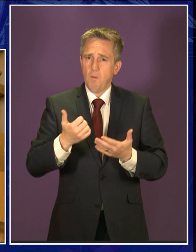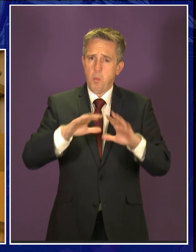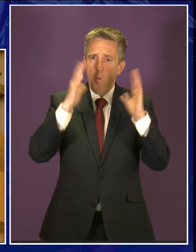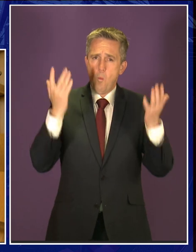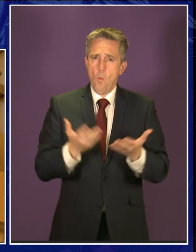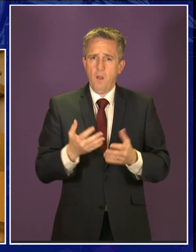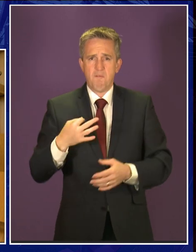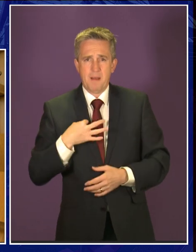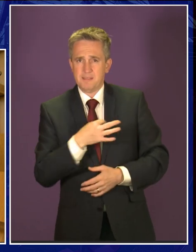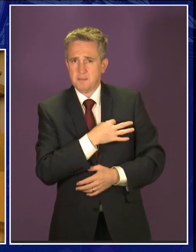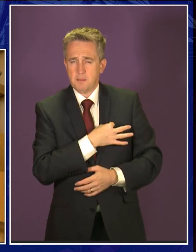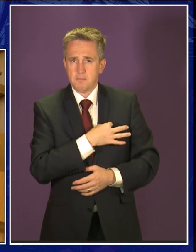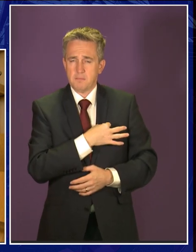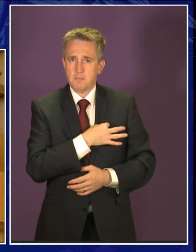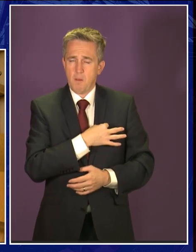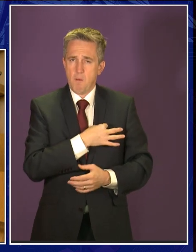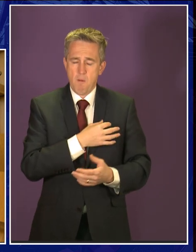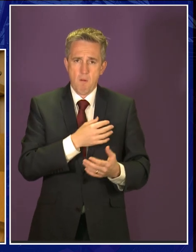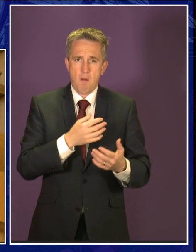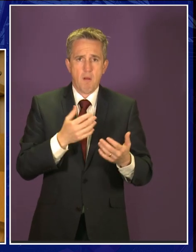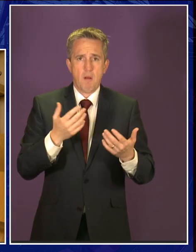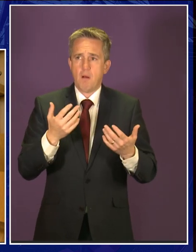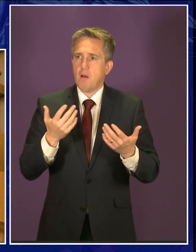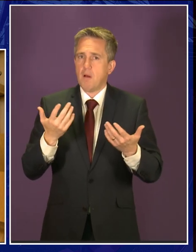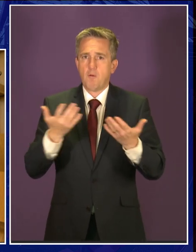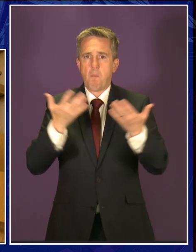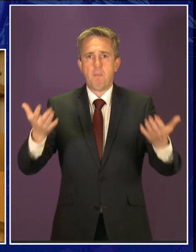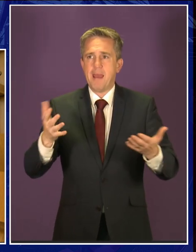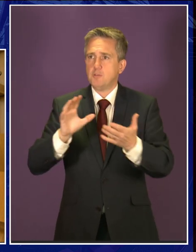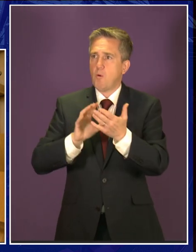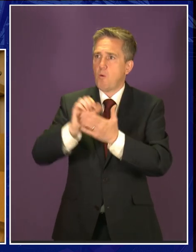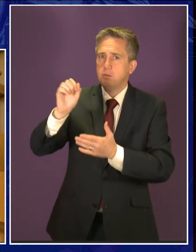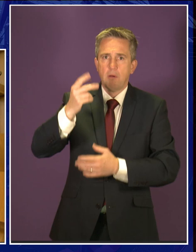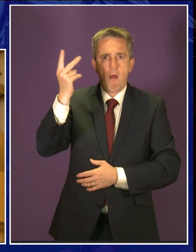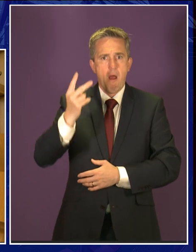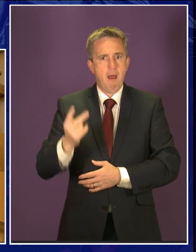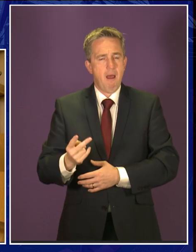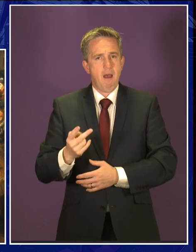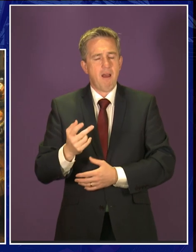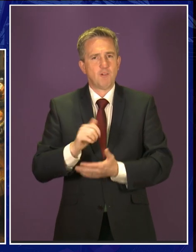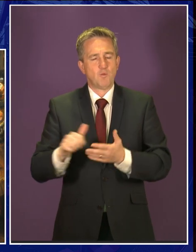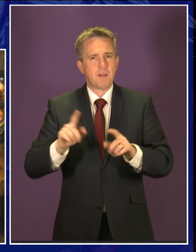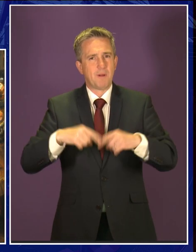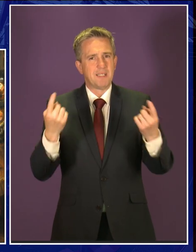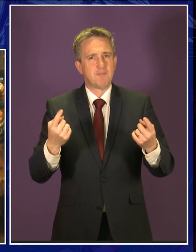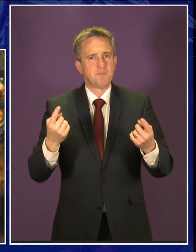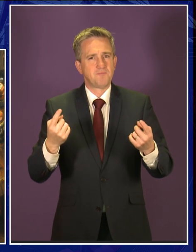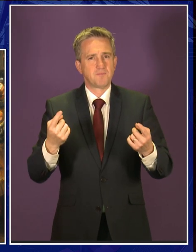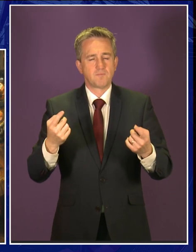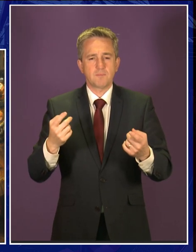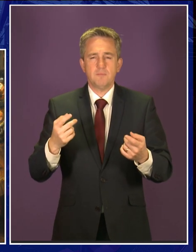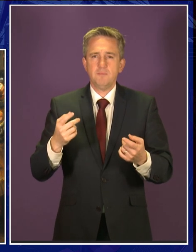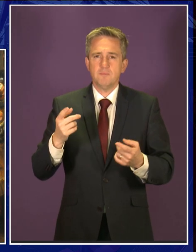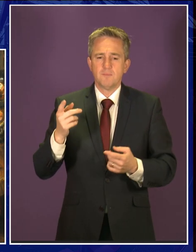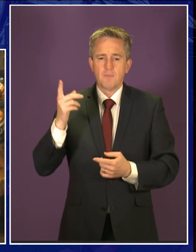medicine could not be more different from the world of culture and the world of art. Another piece of magnificent art from the Netherlands